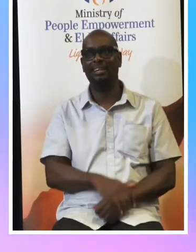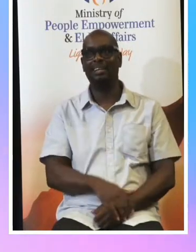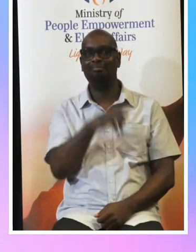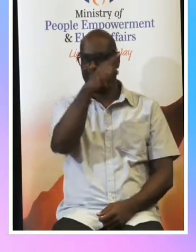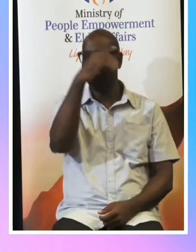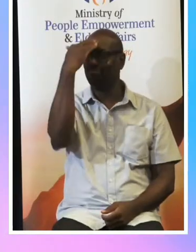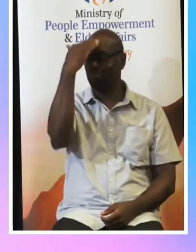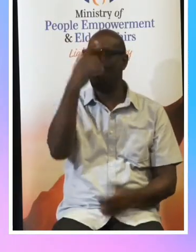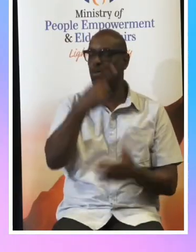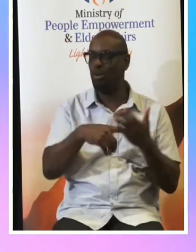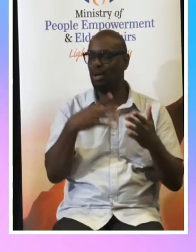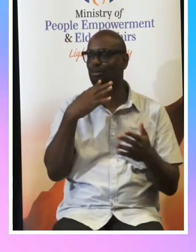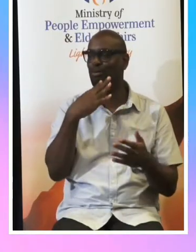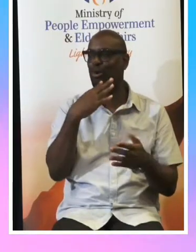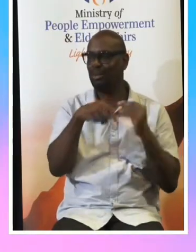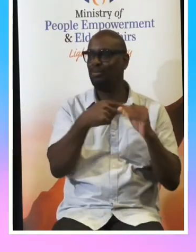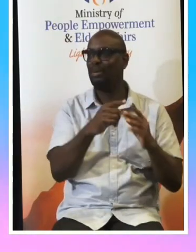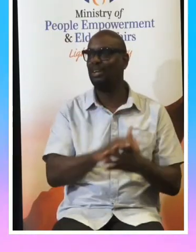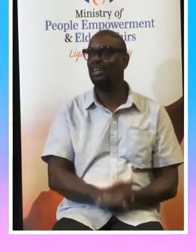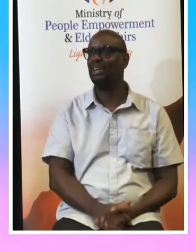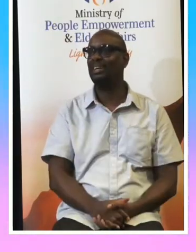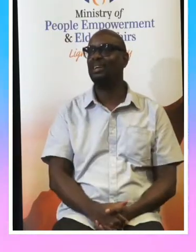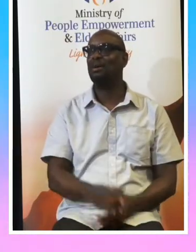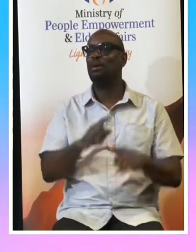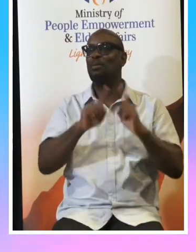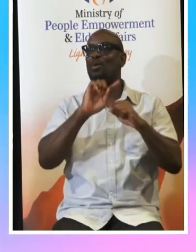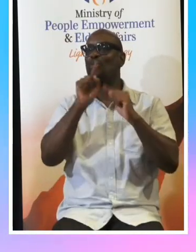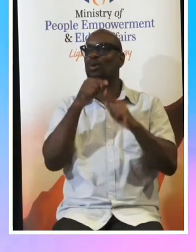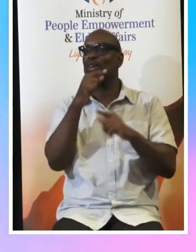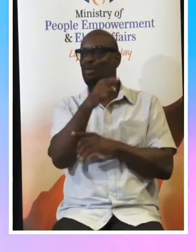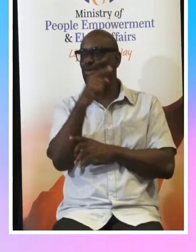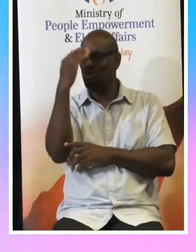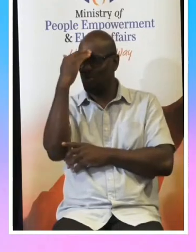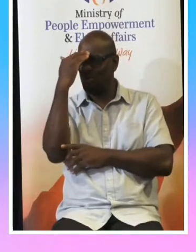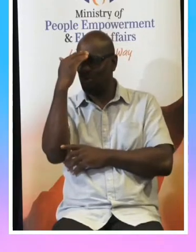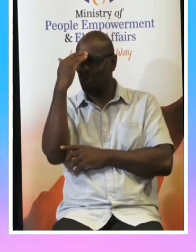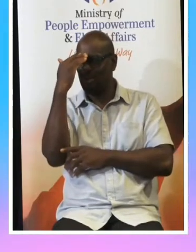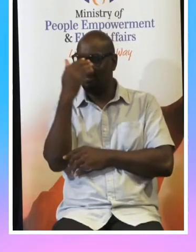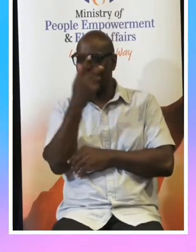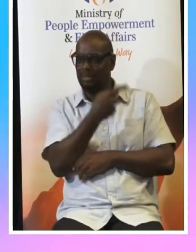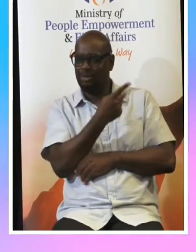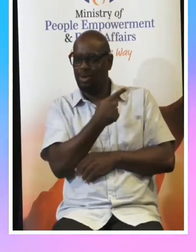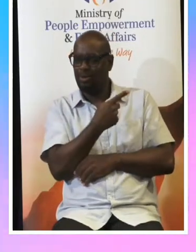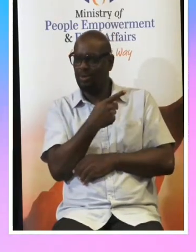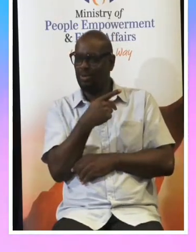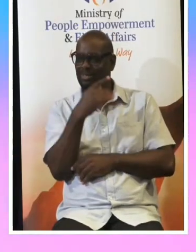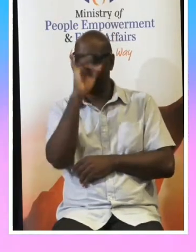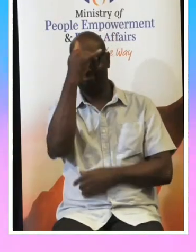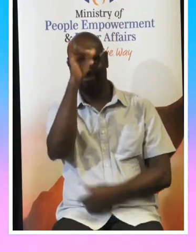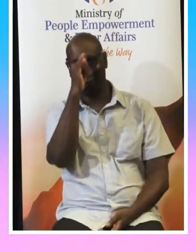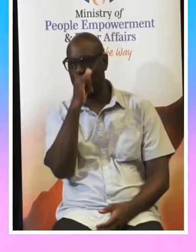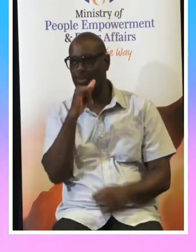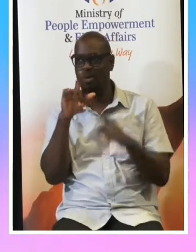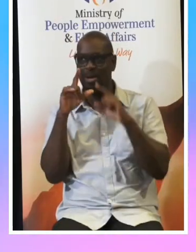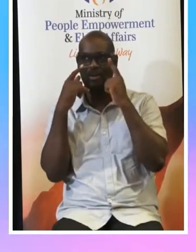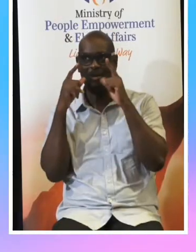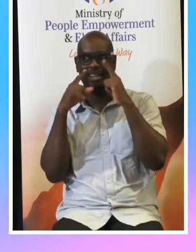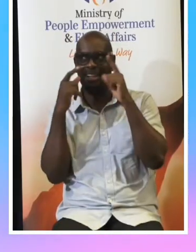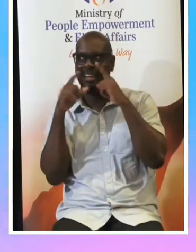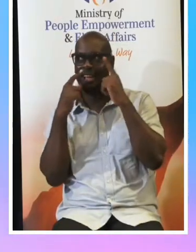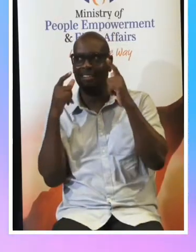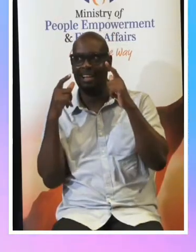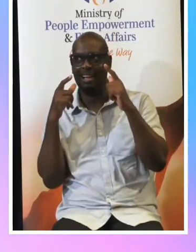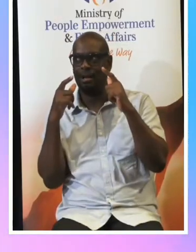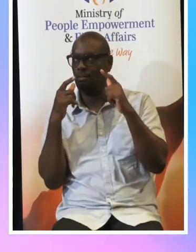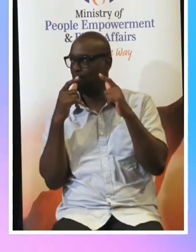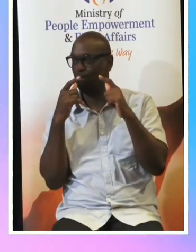talking about. And to know us is to know that we are silly and that we laugh loudly at irreverent things and that we